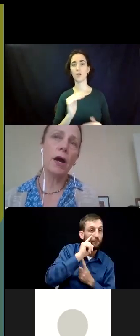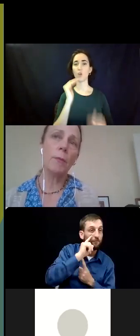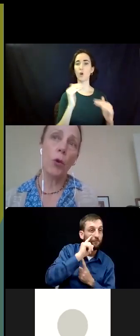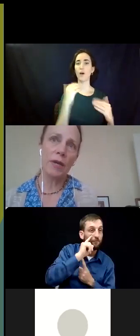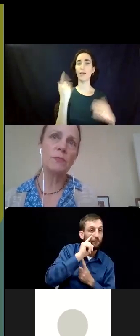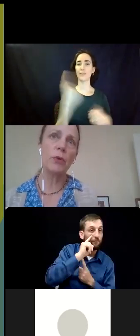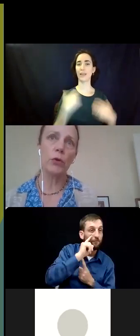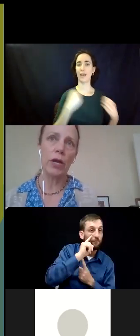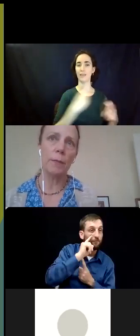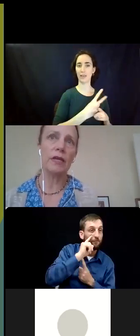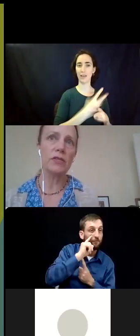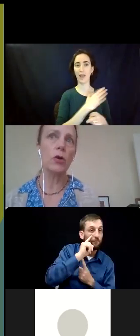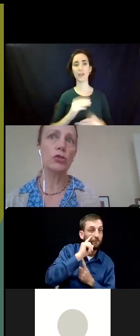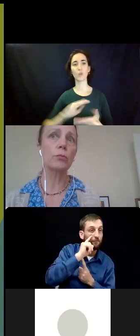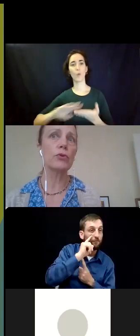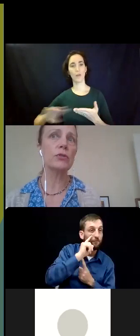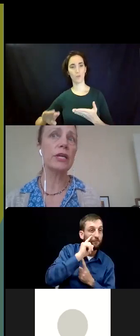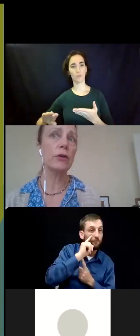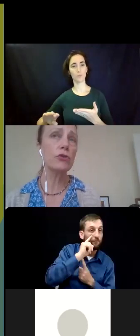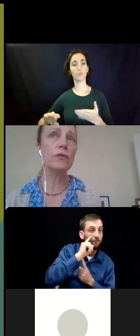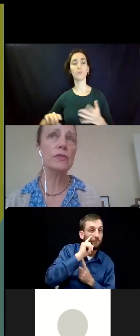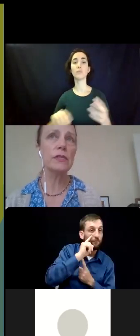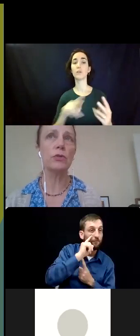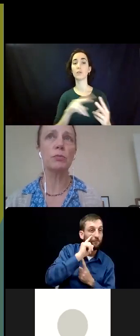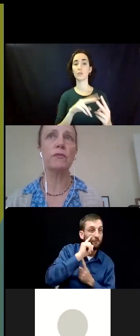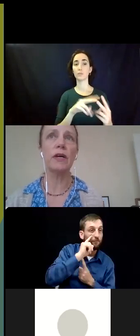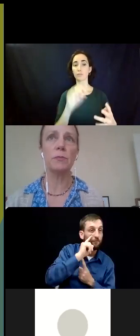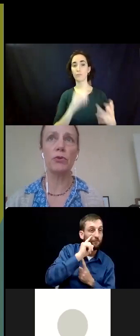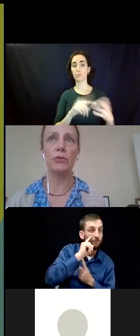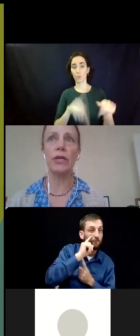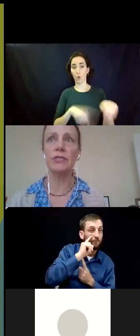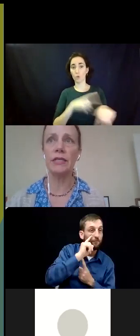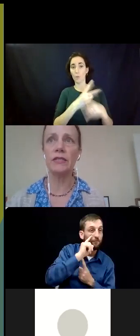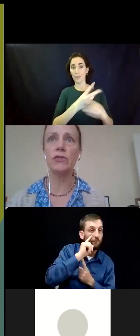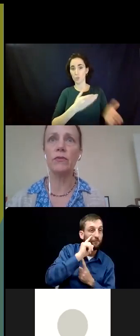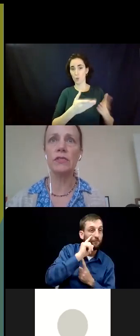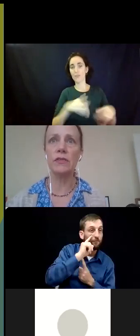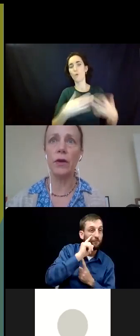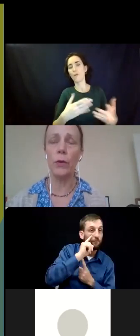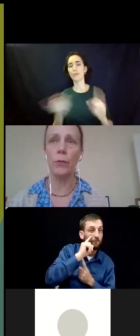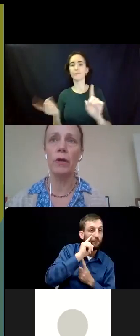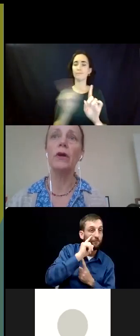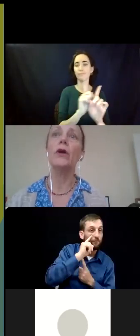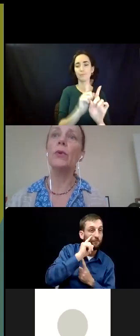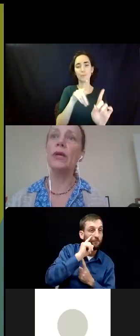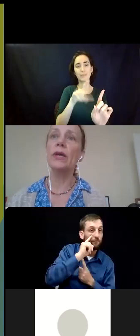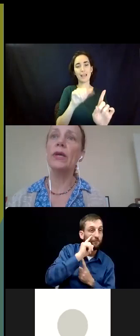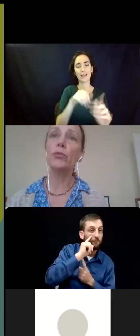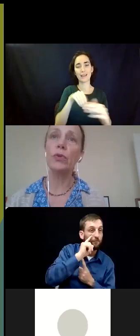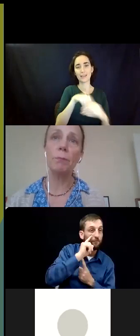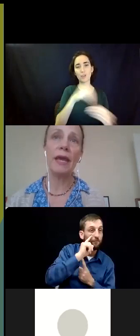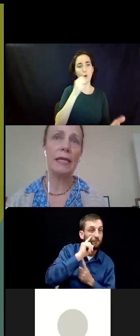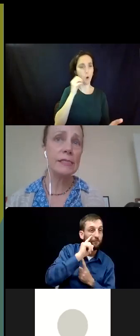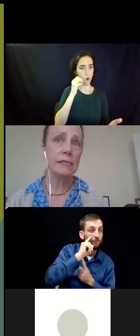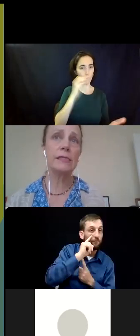Medicaid home-based program is the Long-Term Personal Care Services, which provides personal care attendant services in the home. We also